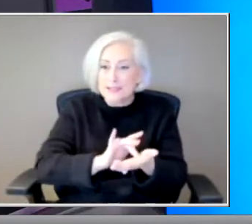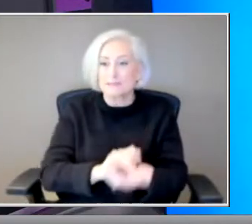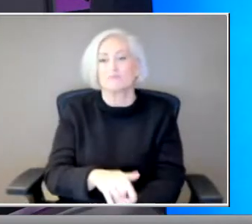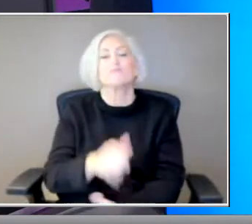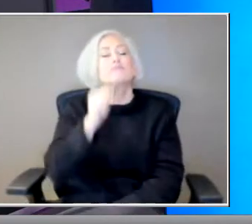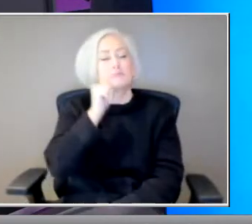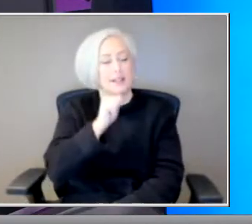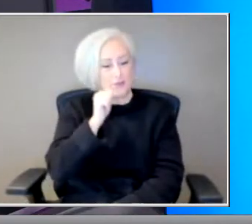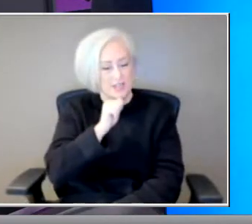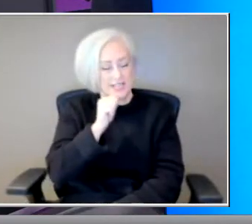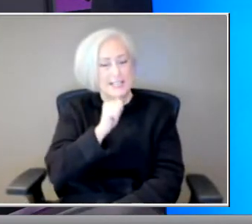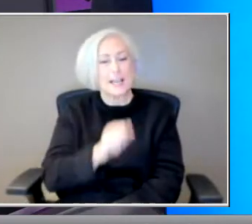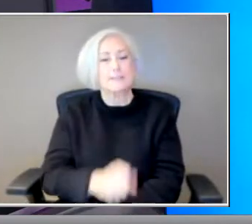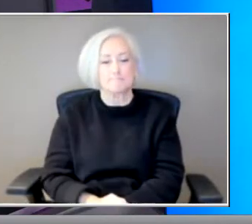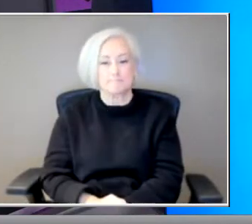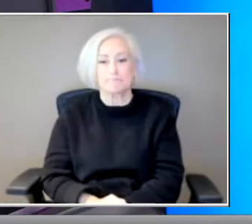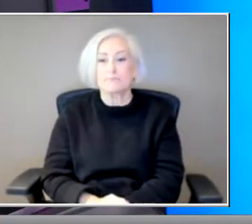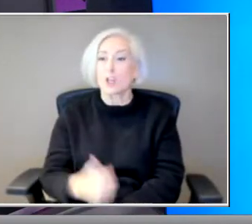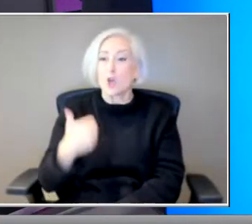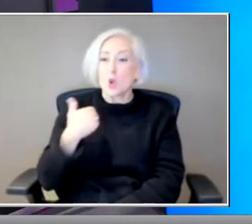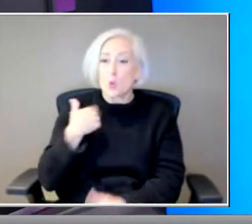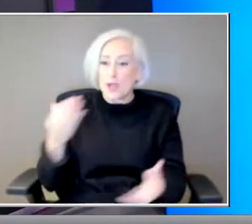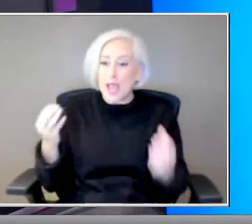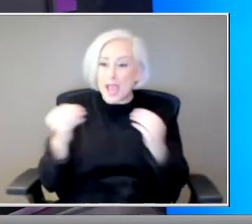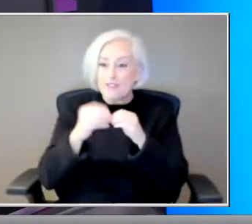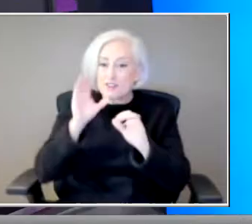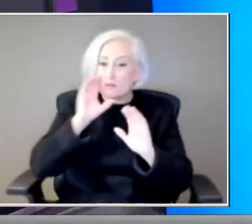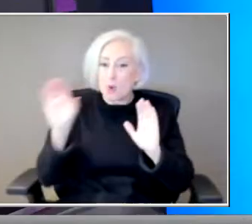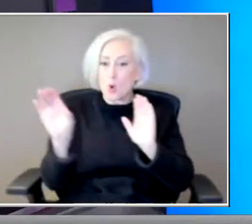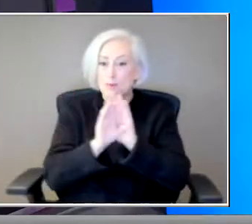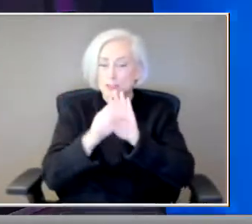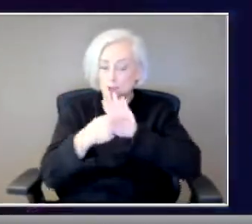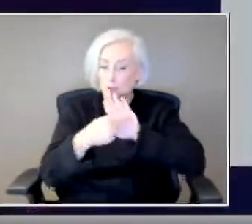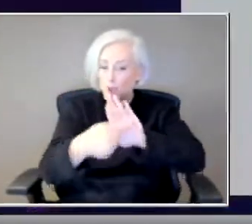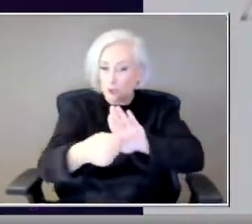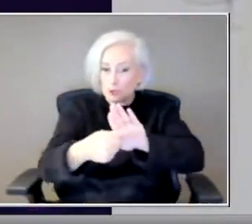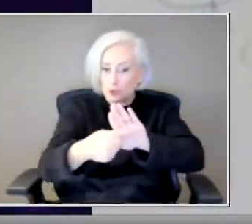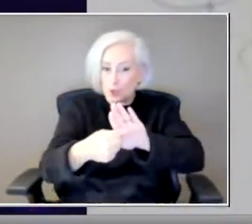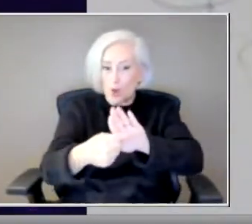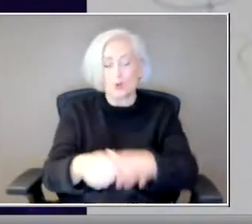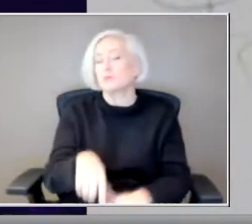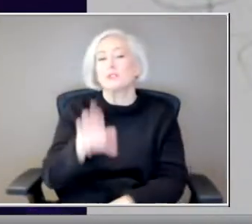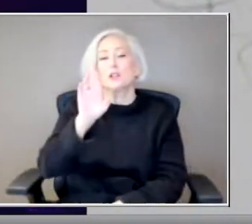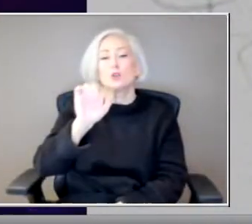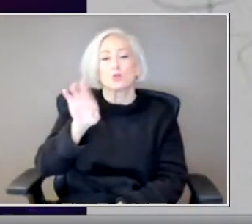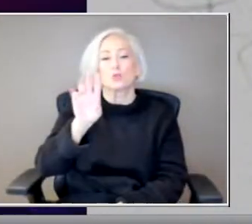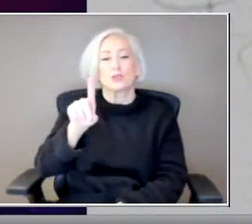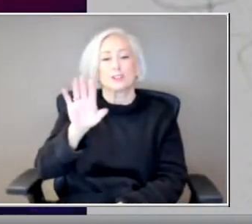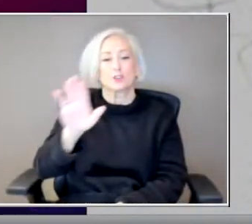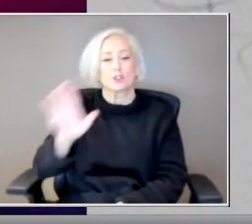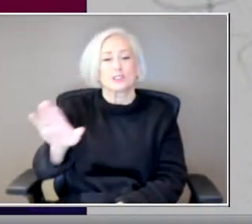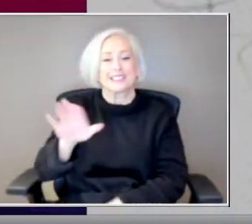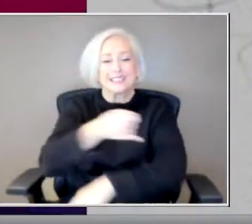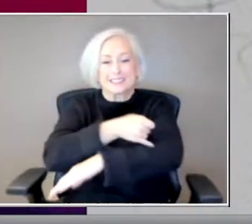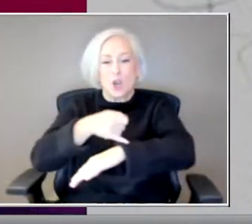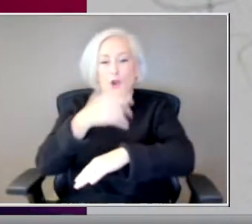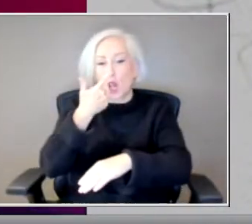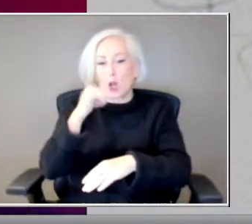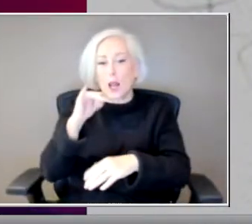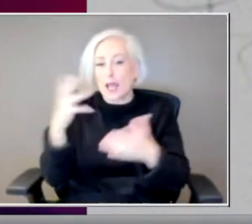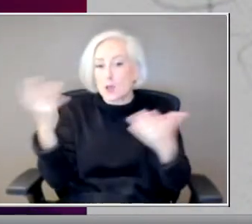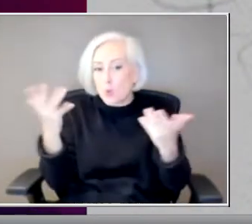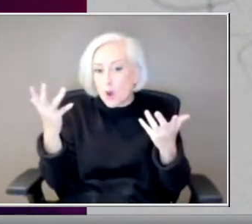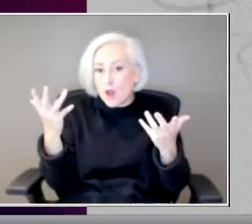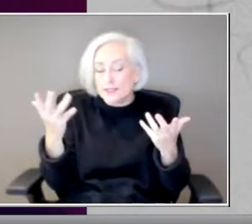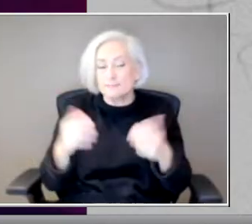day. We have some more images to show. We want to show you what Richard's artery looked like before you did any intervention at all.